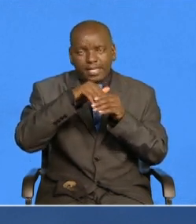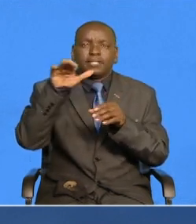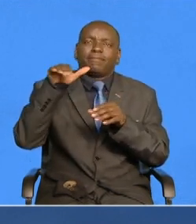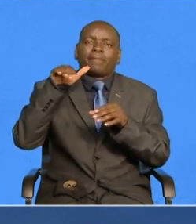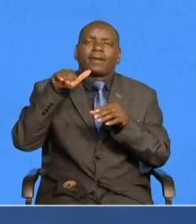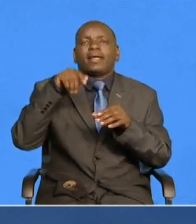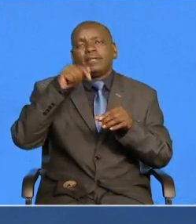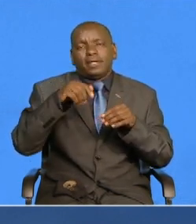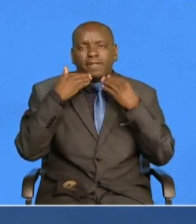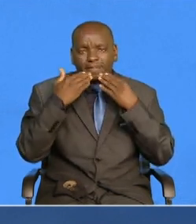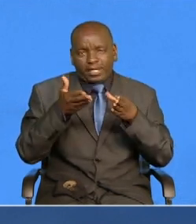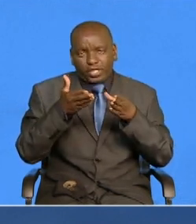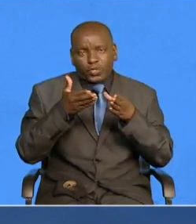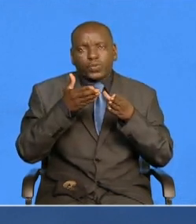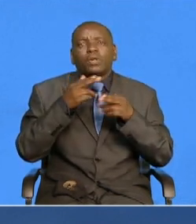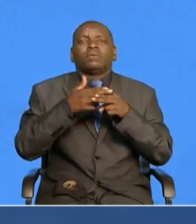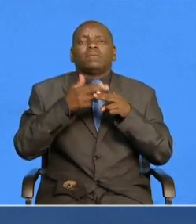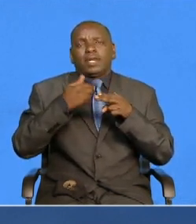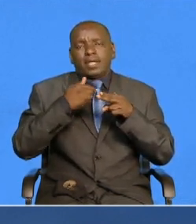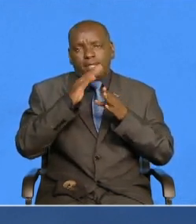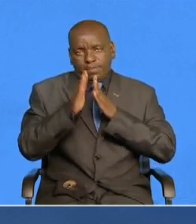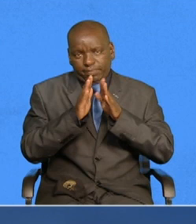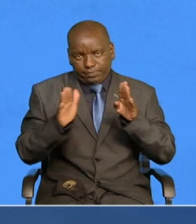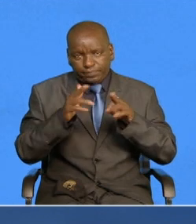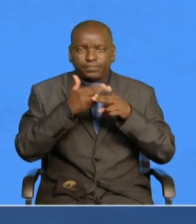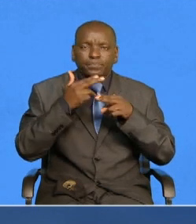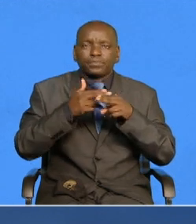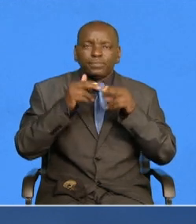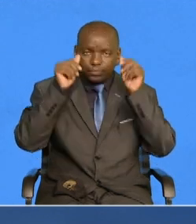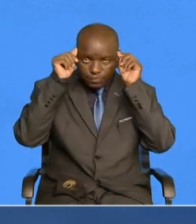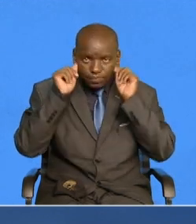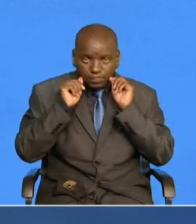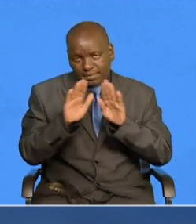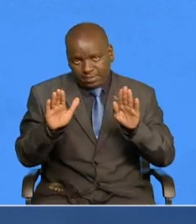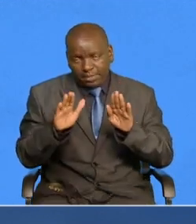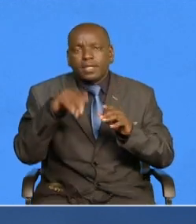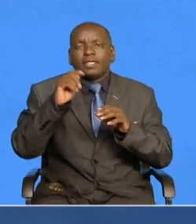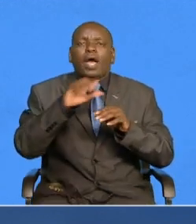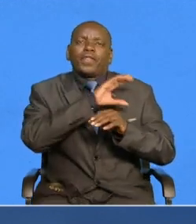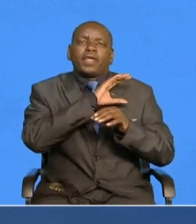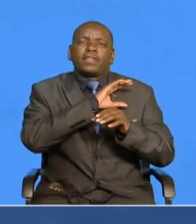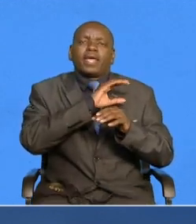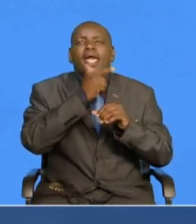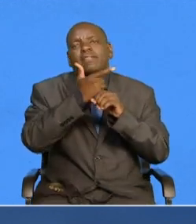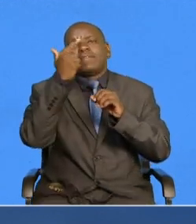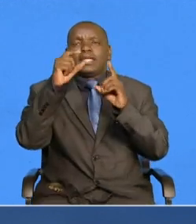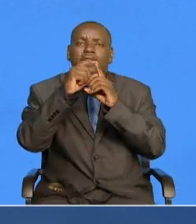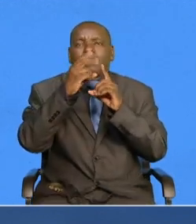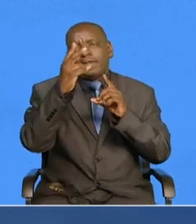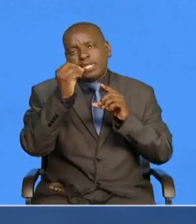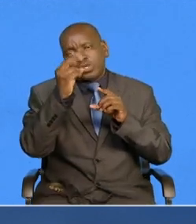in Zimbabwe. Thank you to Mr. Nobel Mawunga on the Sign Language Desk. As of Thursday, 17